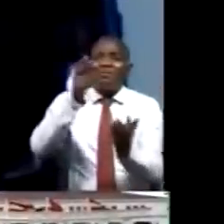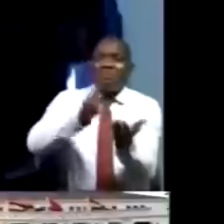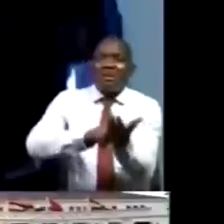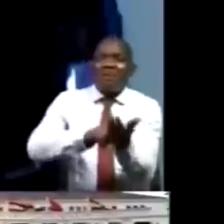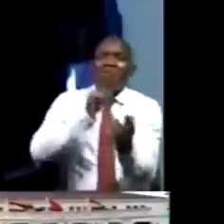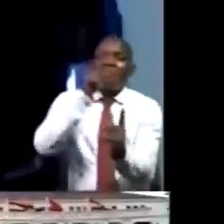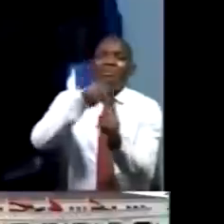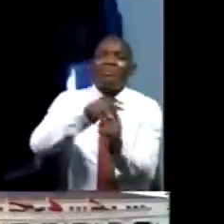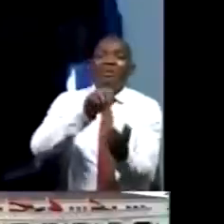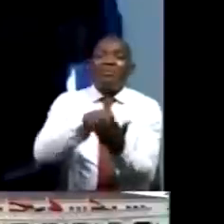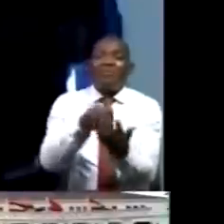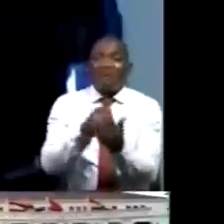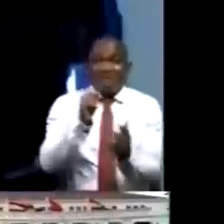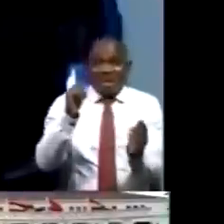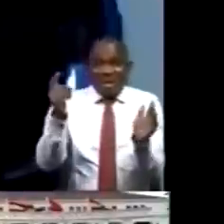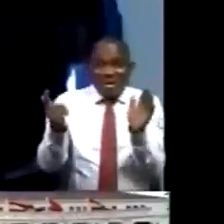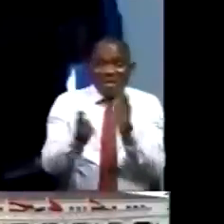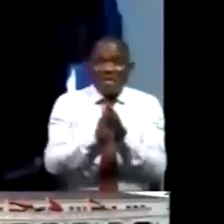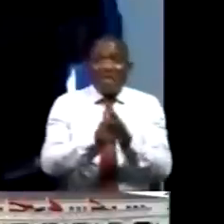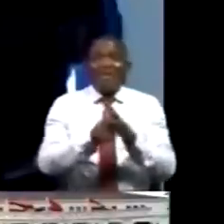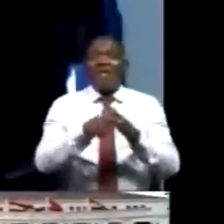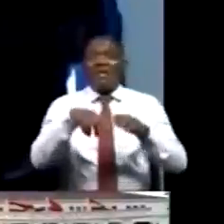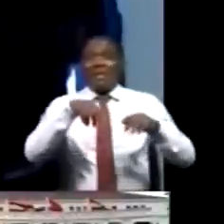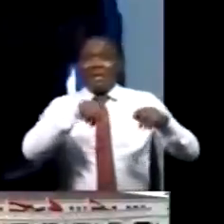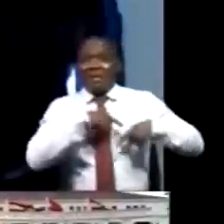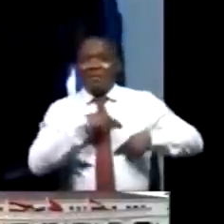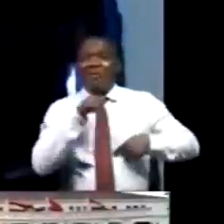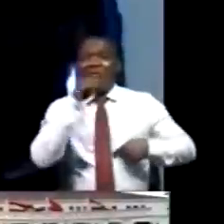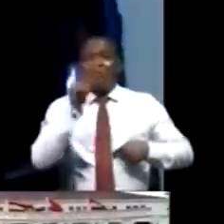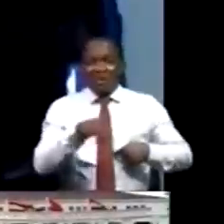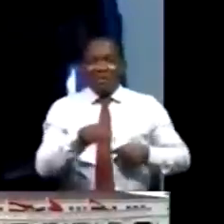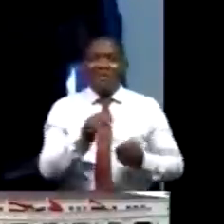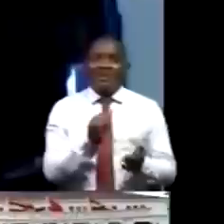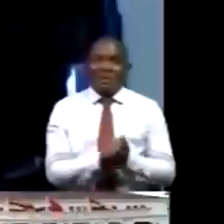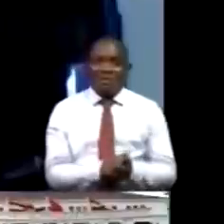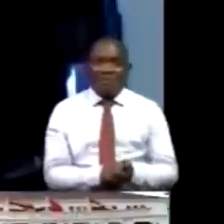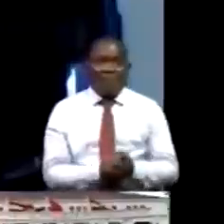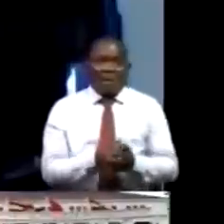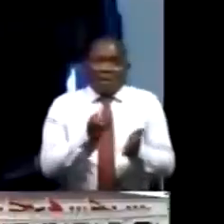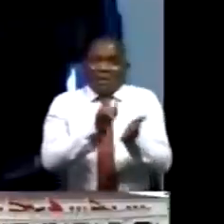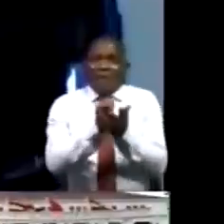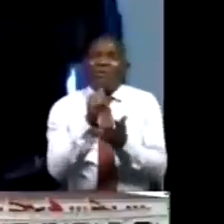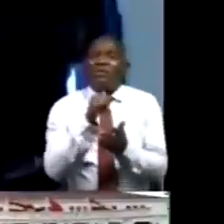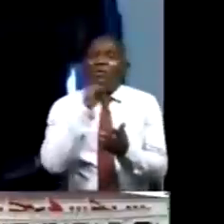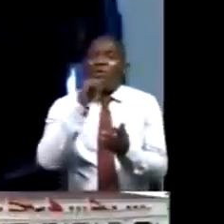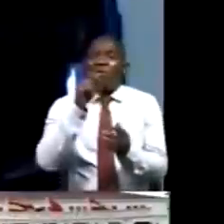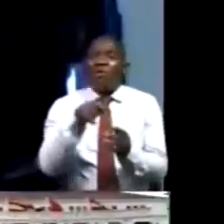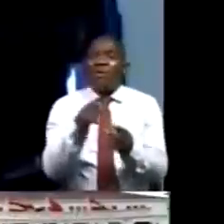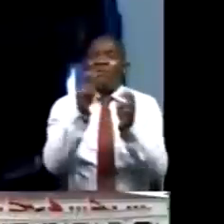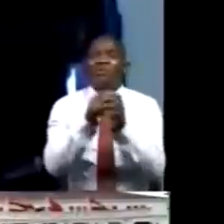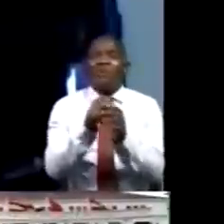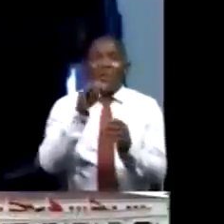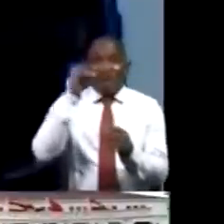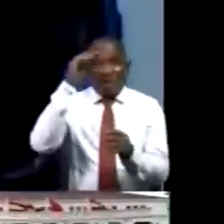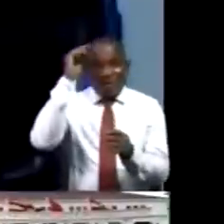the legal argument of the petitioner does not require that at this stage. It's not one of the pleadings. He